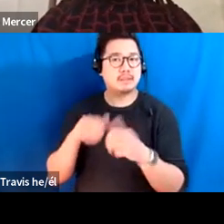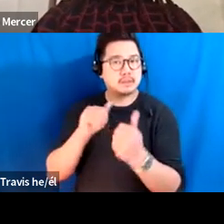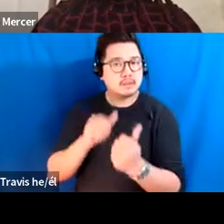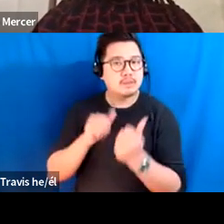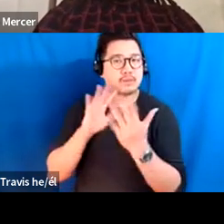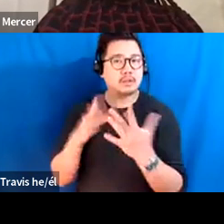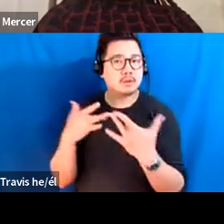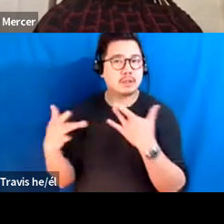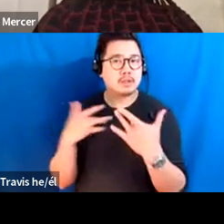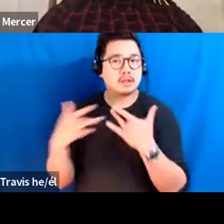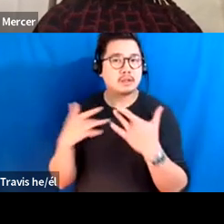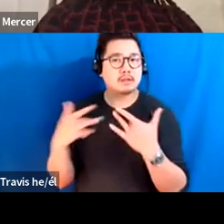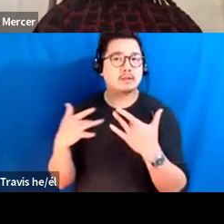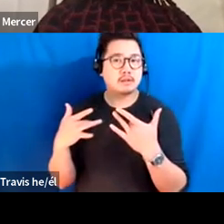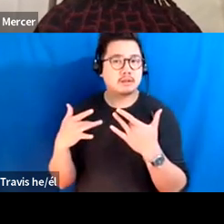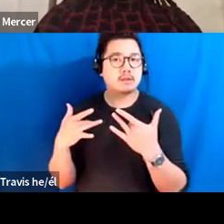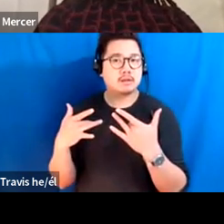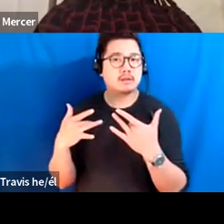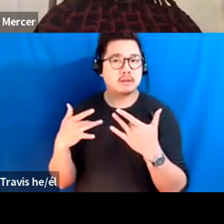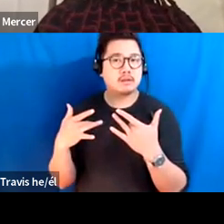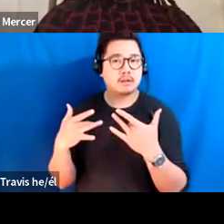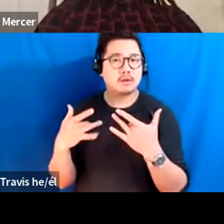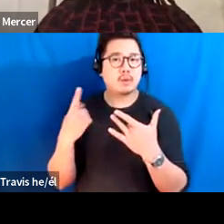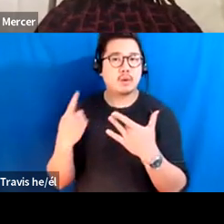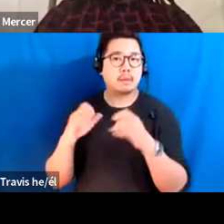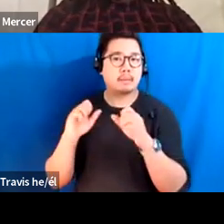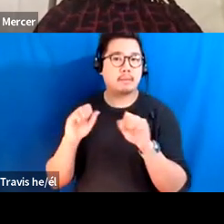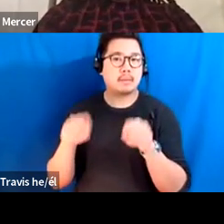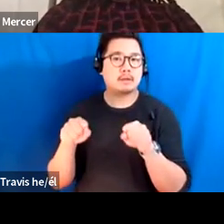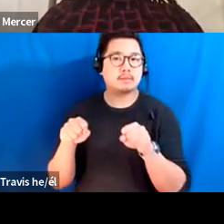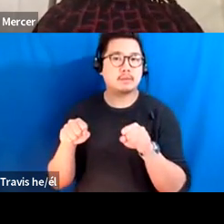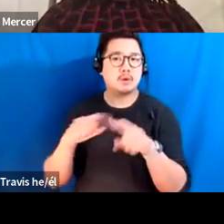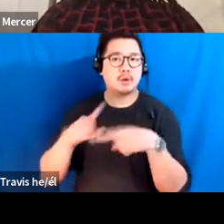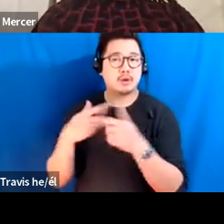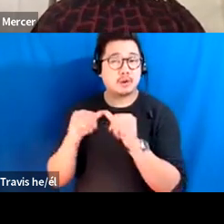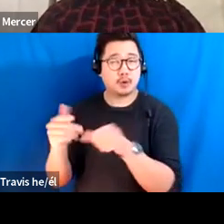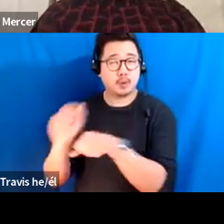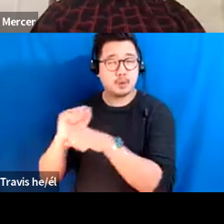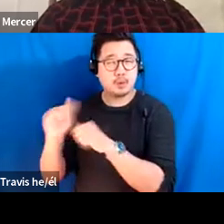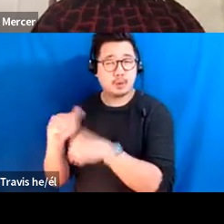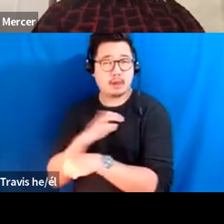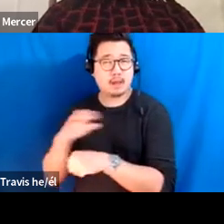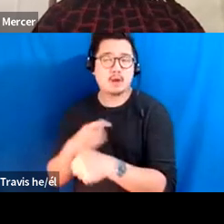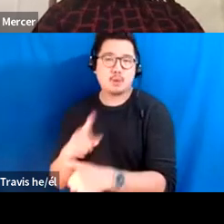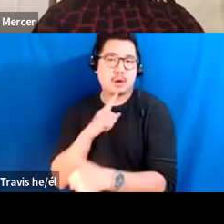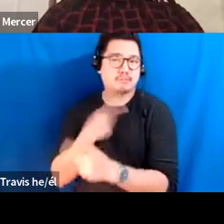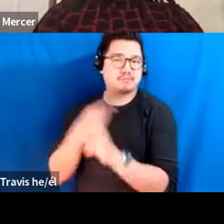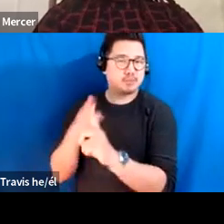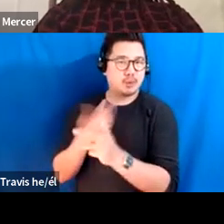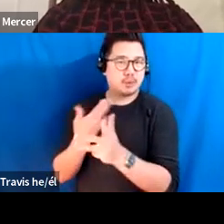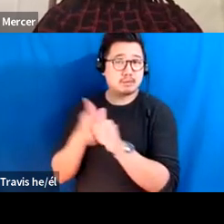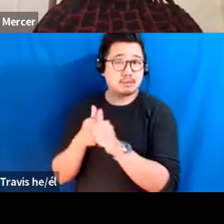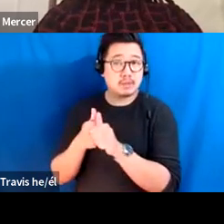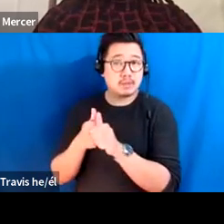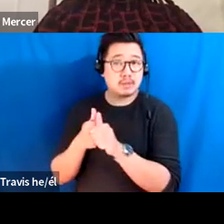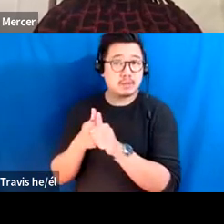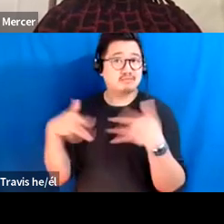concerns moving into a potential reiteration as you all continue your work with them i guess just a status update on what those conversations